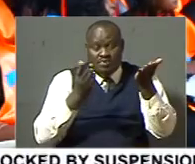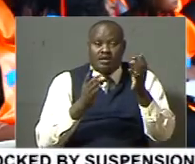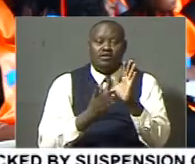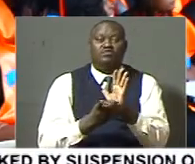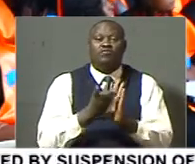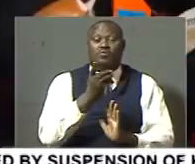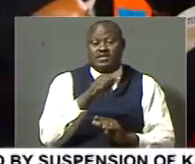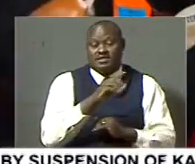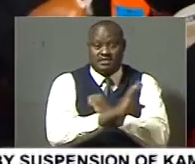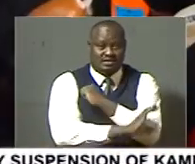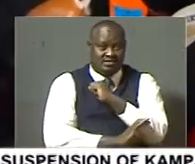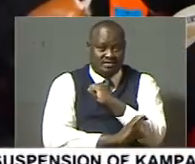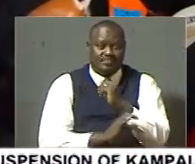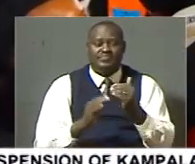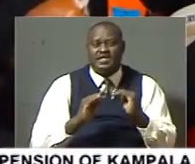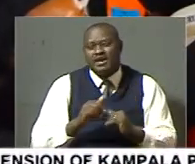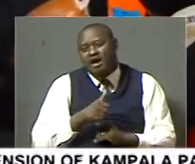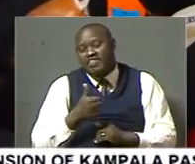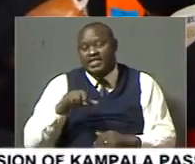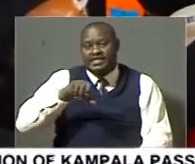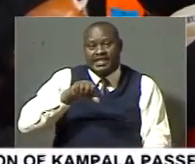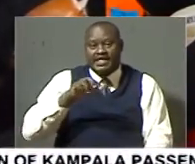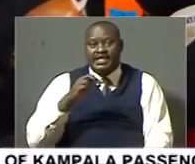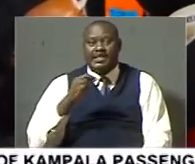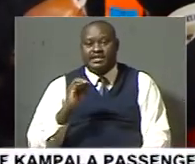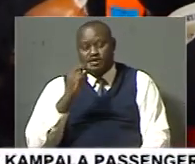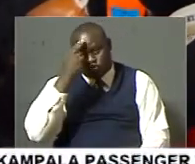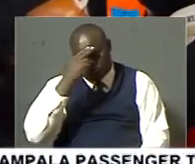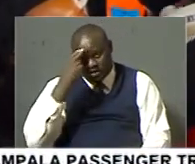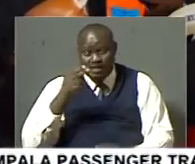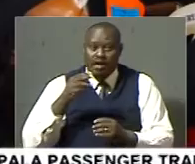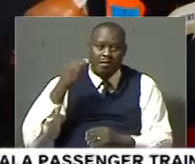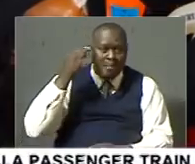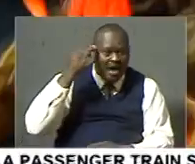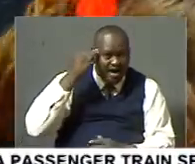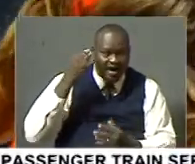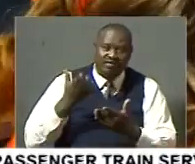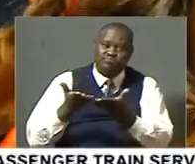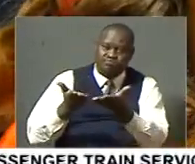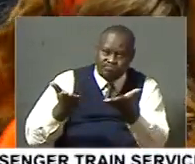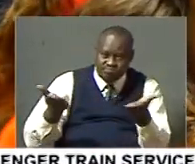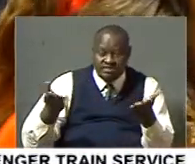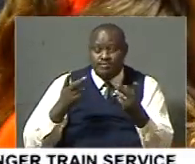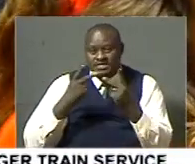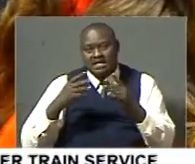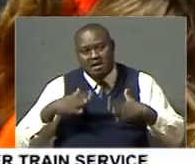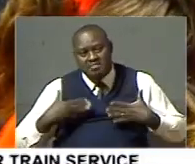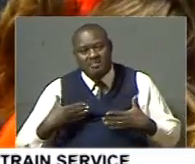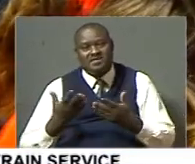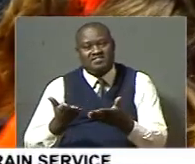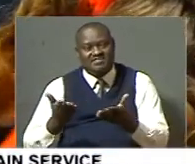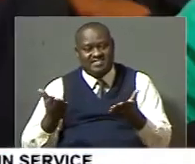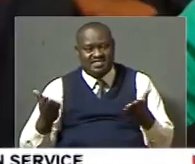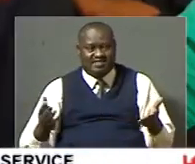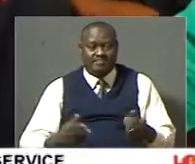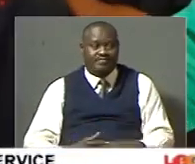of this country. There were also 980 students awarded with the master's degree and expressed joy upon their